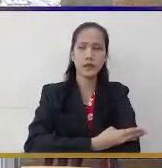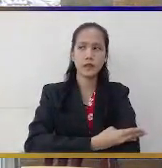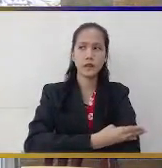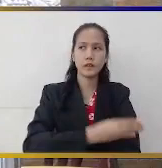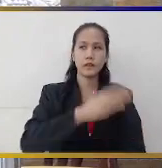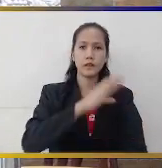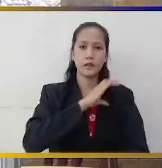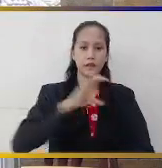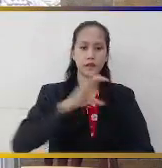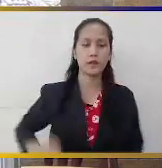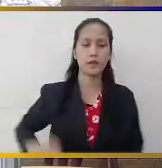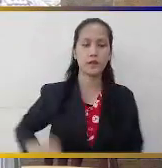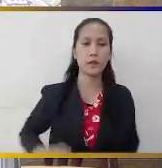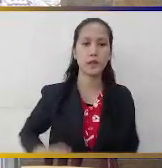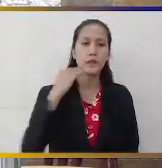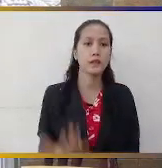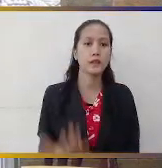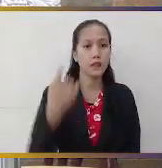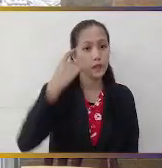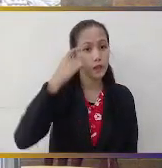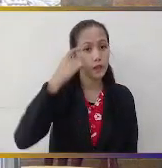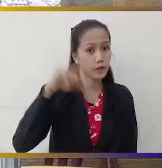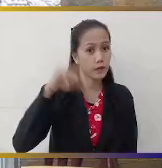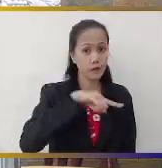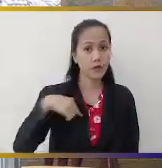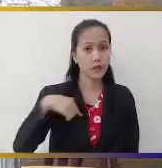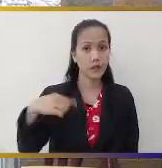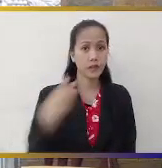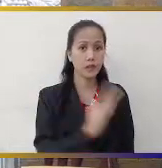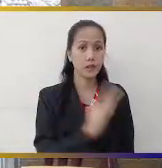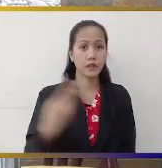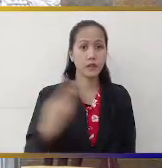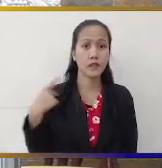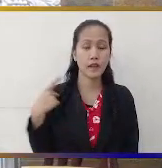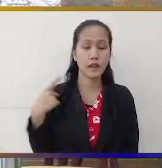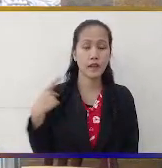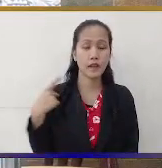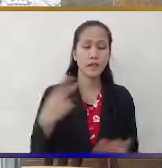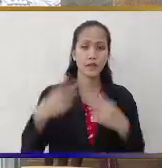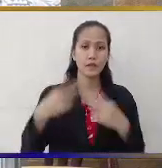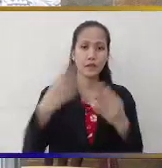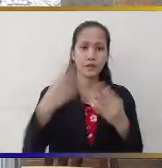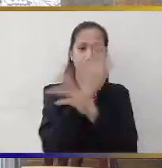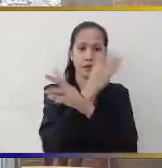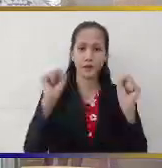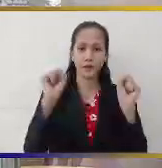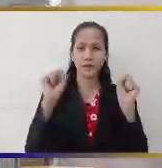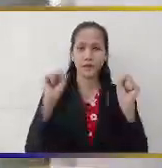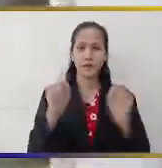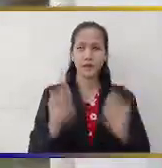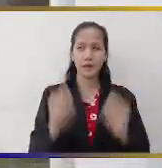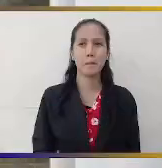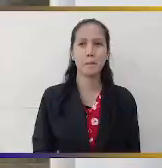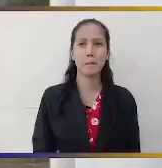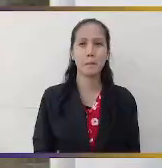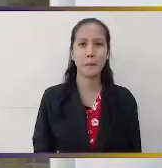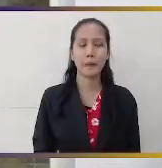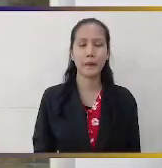Christ died for us, and we are excited as saved people about that. Now I'm going to ask you